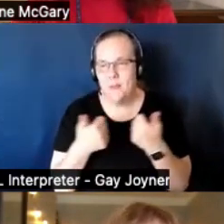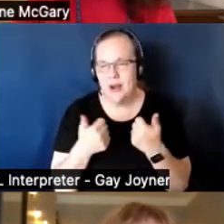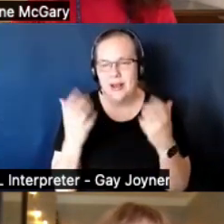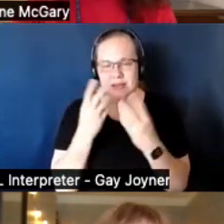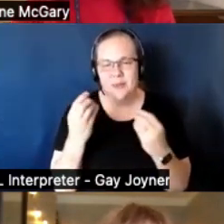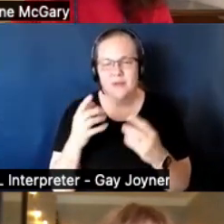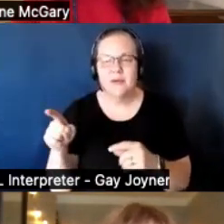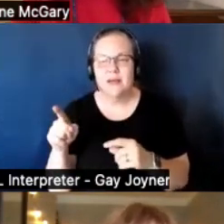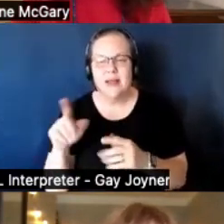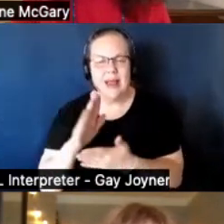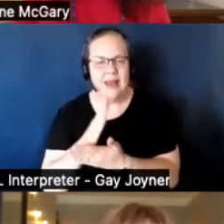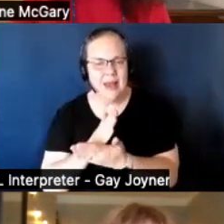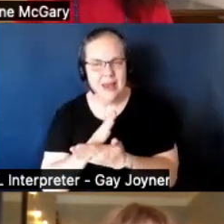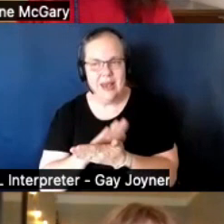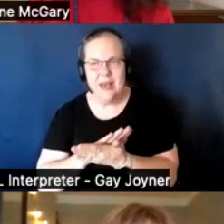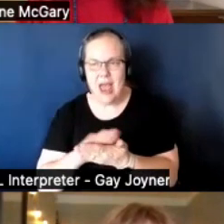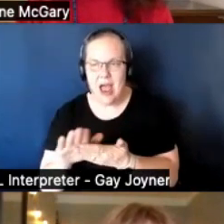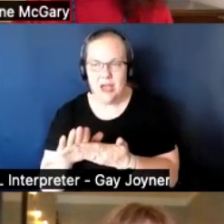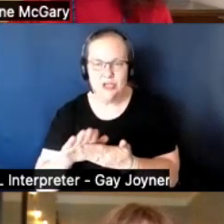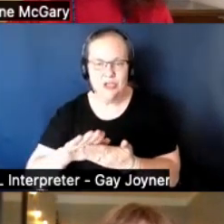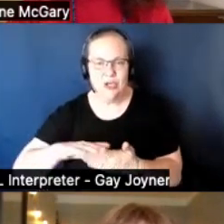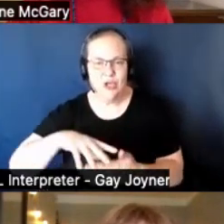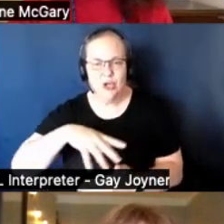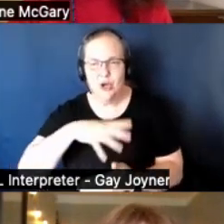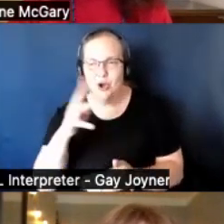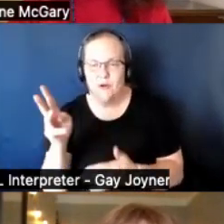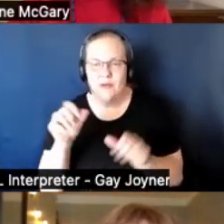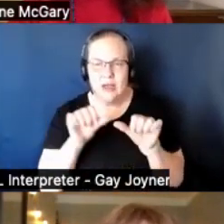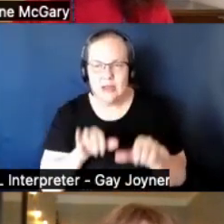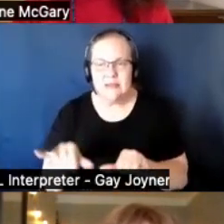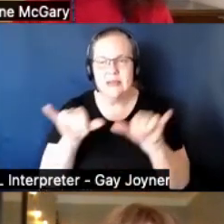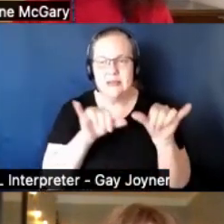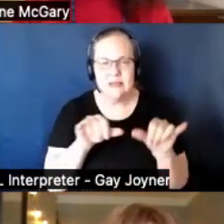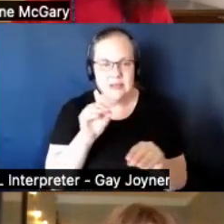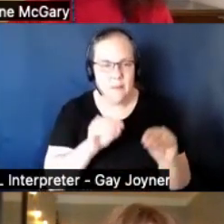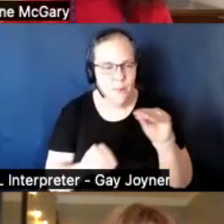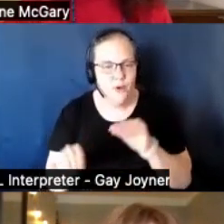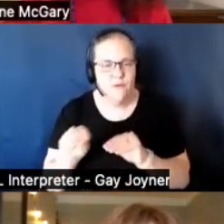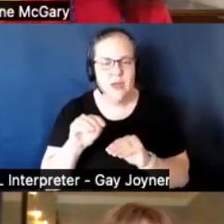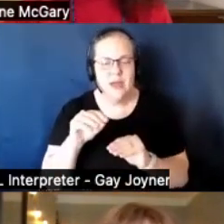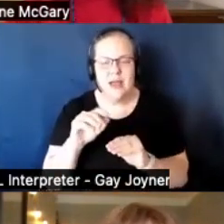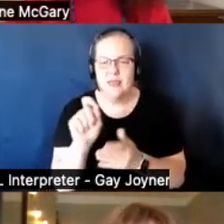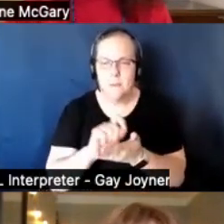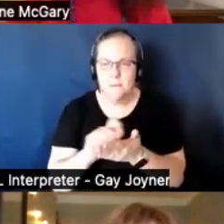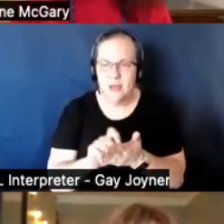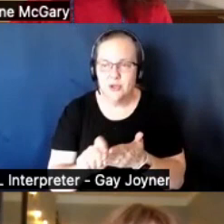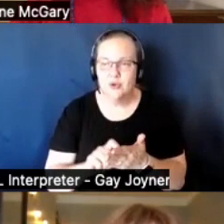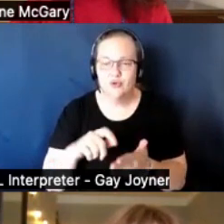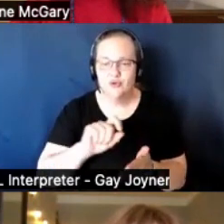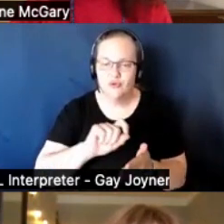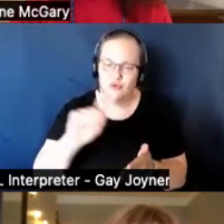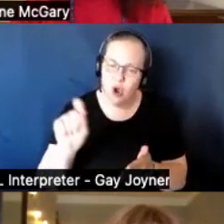of nice curved strokes. There's a lot of consistency, a lot of movement in the curved pencil strokes that have gone